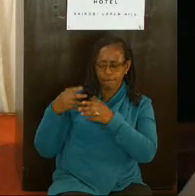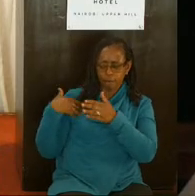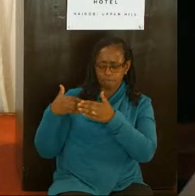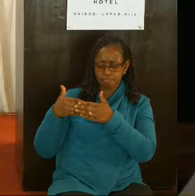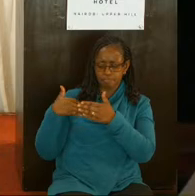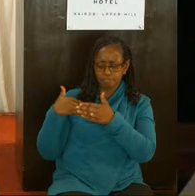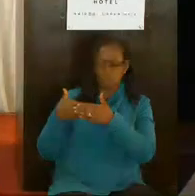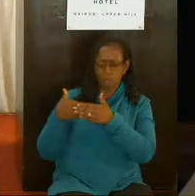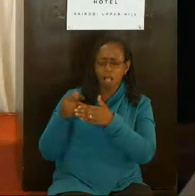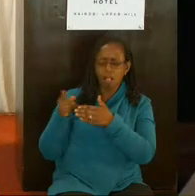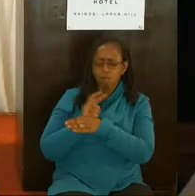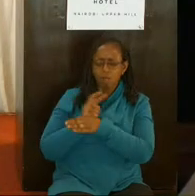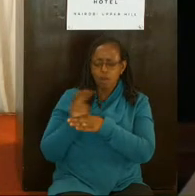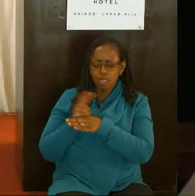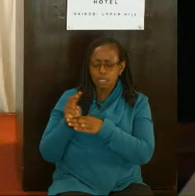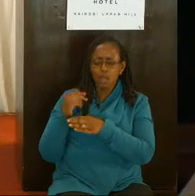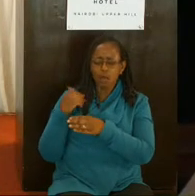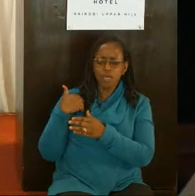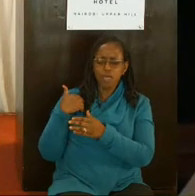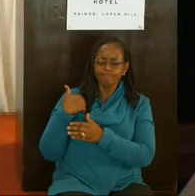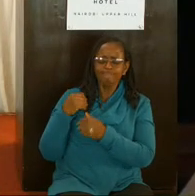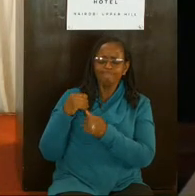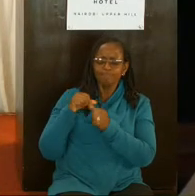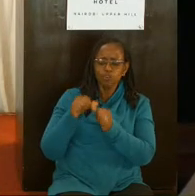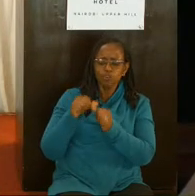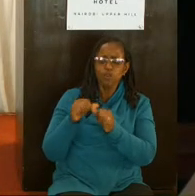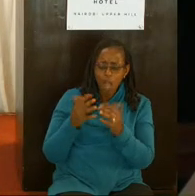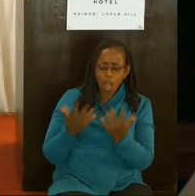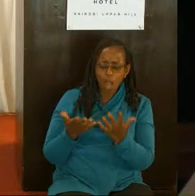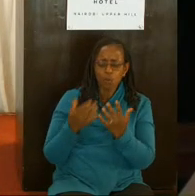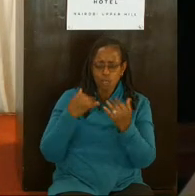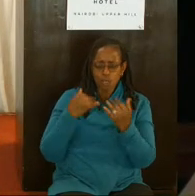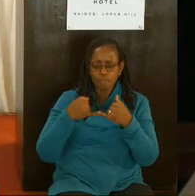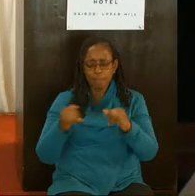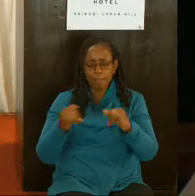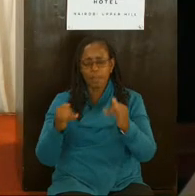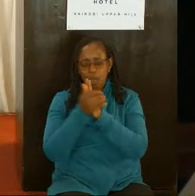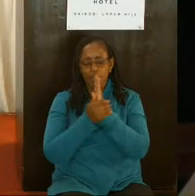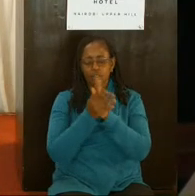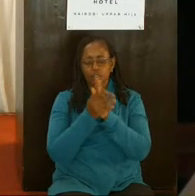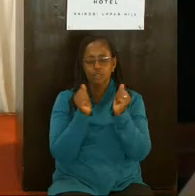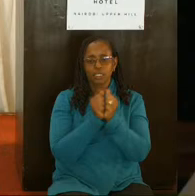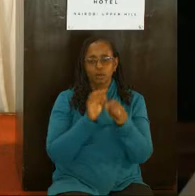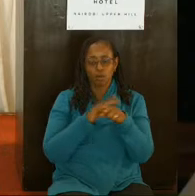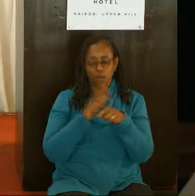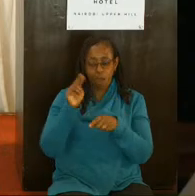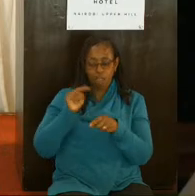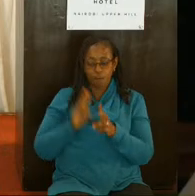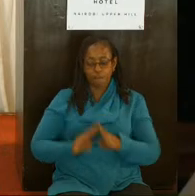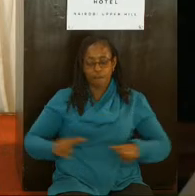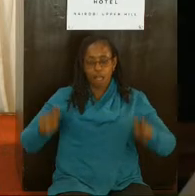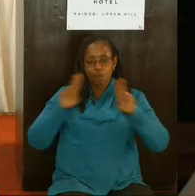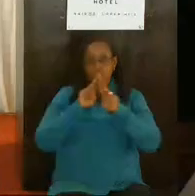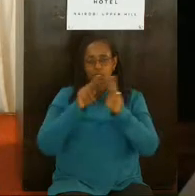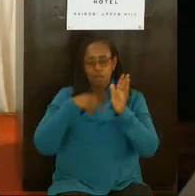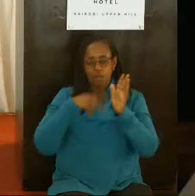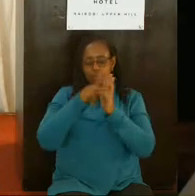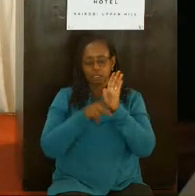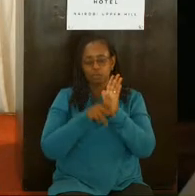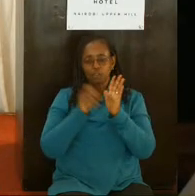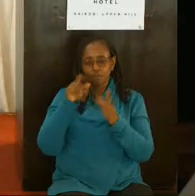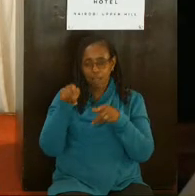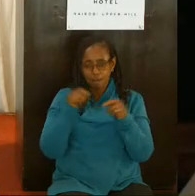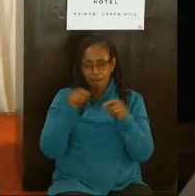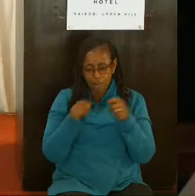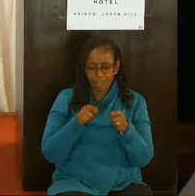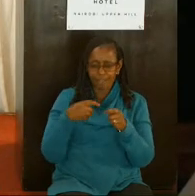monitoring how far we have gone in regard to implementing an article 10 on National values and principles of governance so they've been giving us